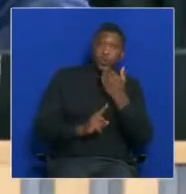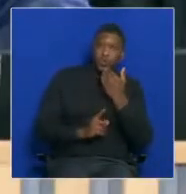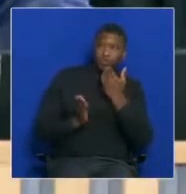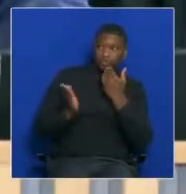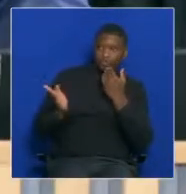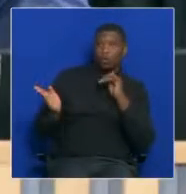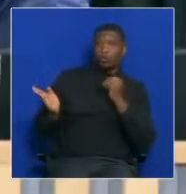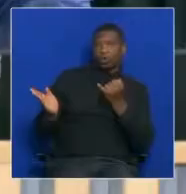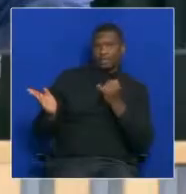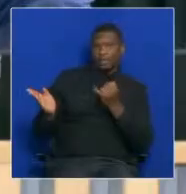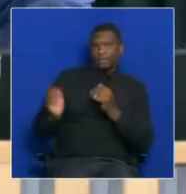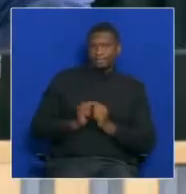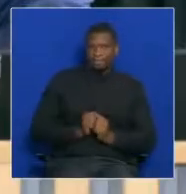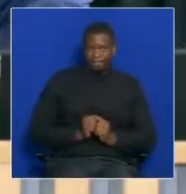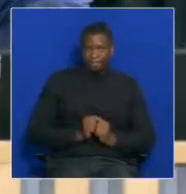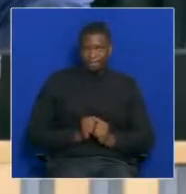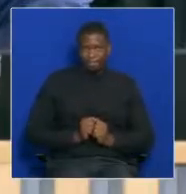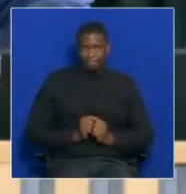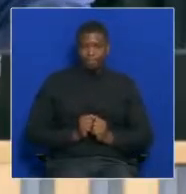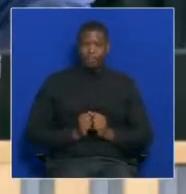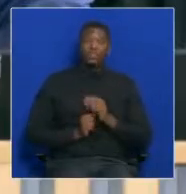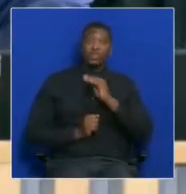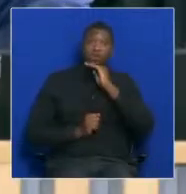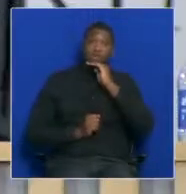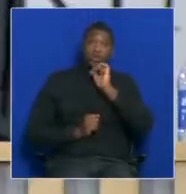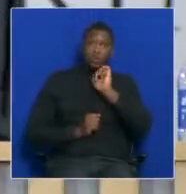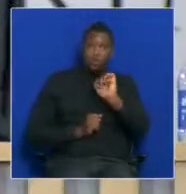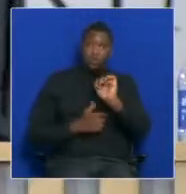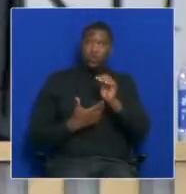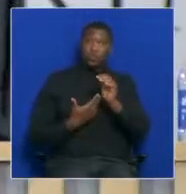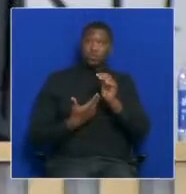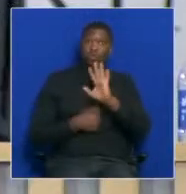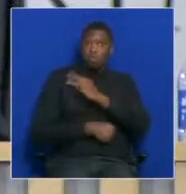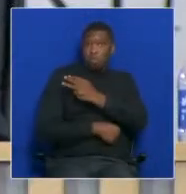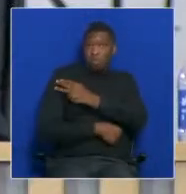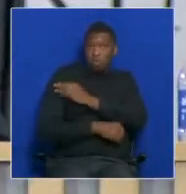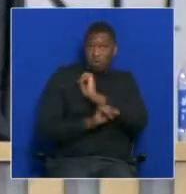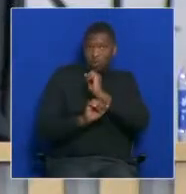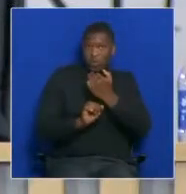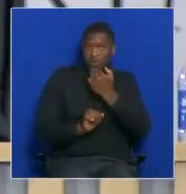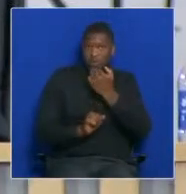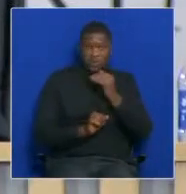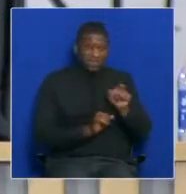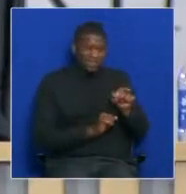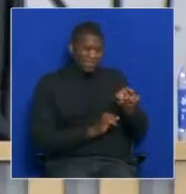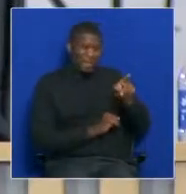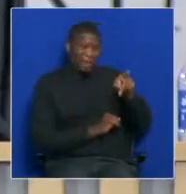Yes. So you were Mr. Perumal's boss? Yes, I was.